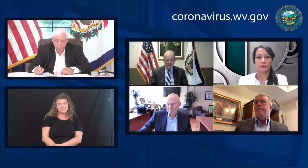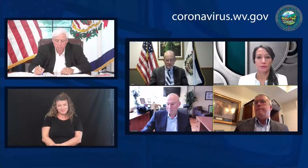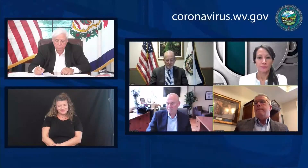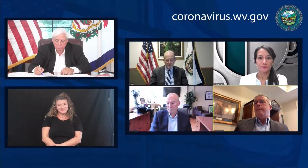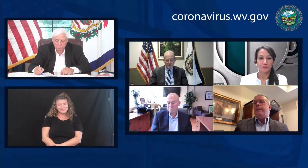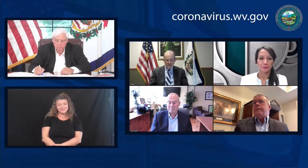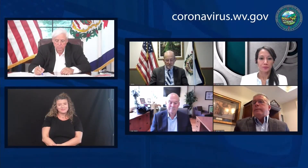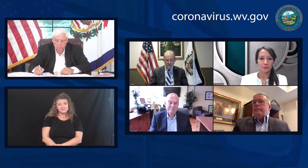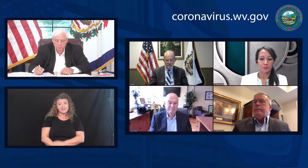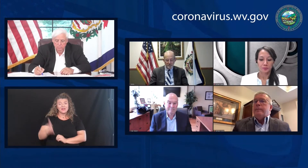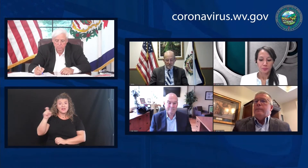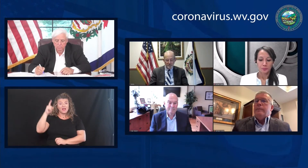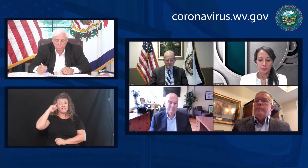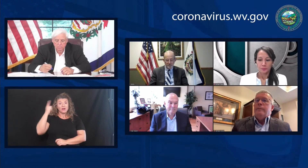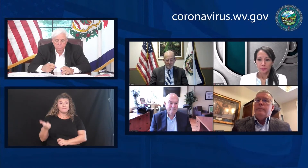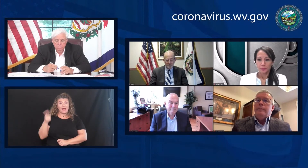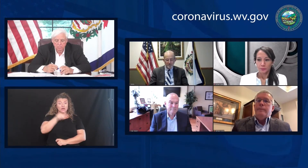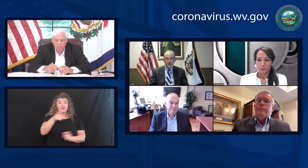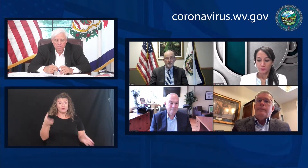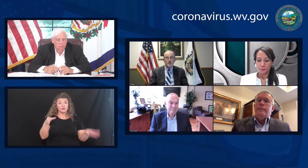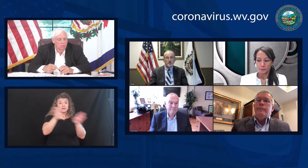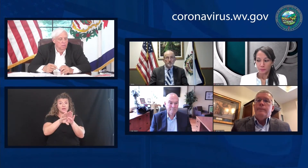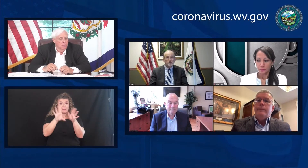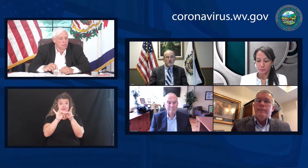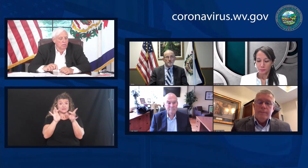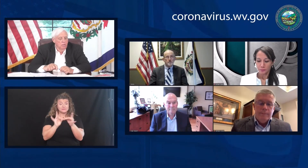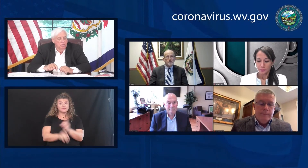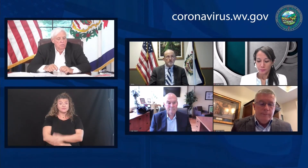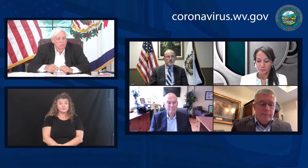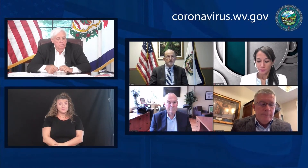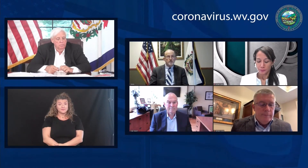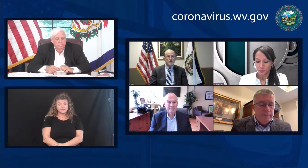right, thank you, Kelsey. Governor, I'll turn it back to you.